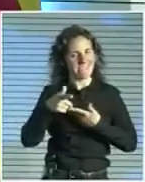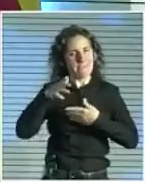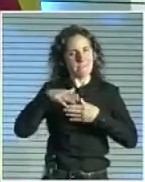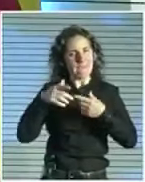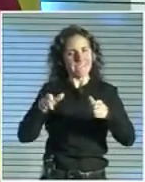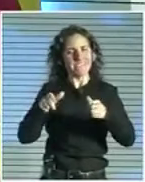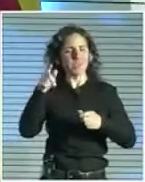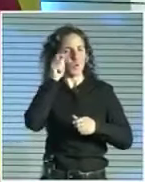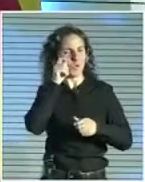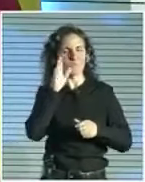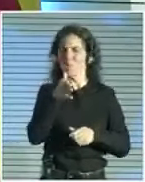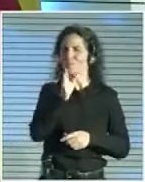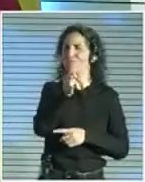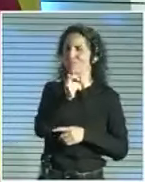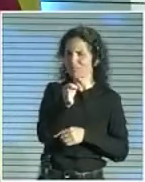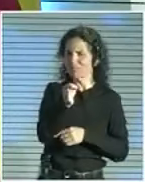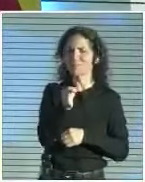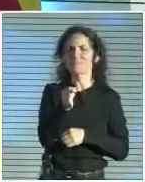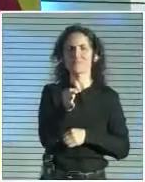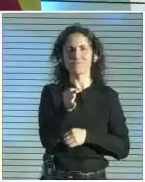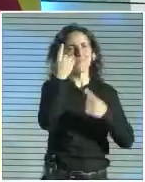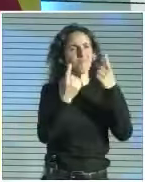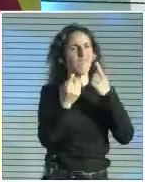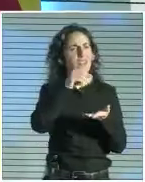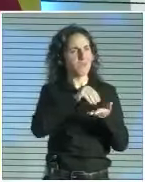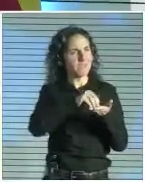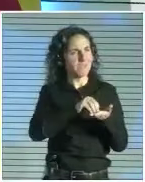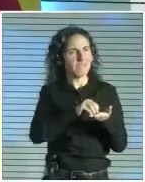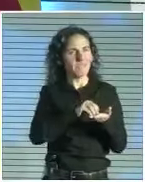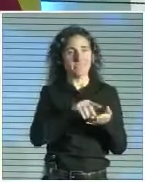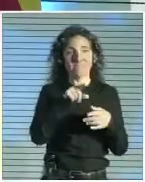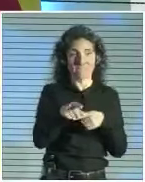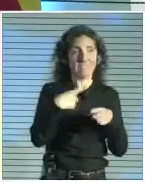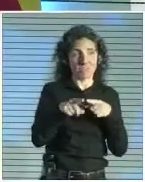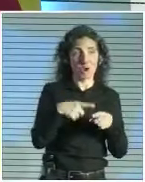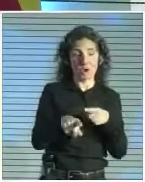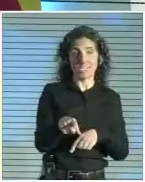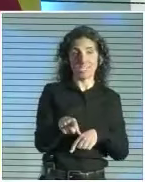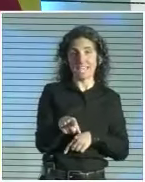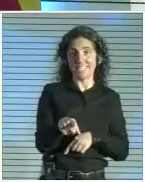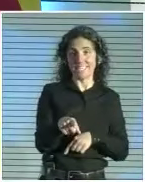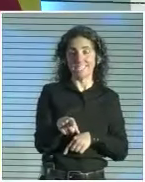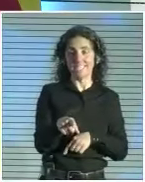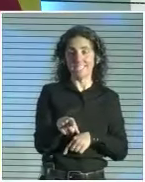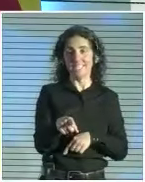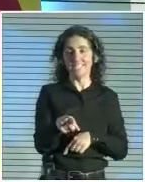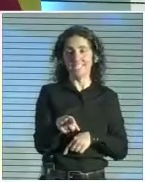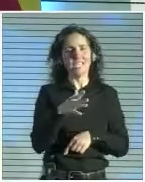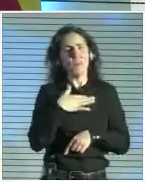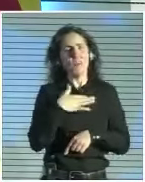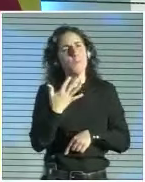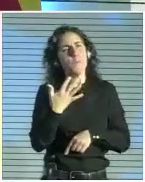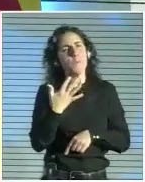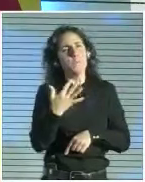maybe because of their size, the tourism actors we are dealing very often with don't feel these